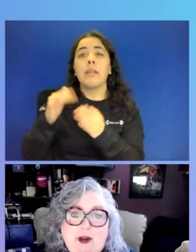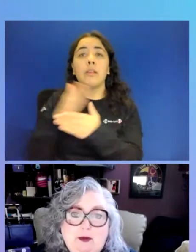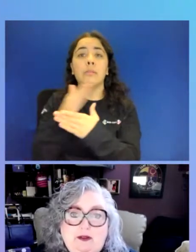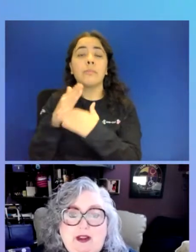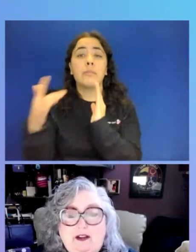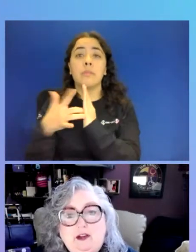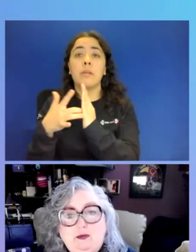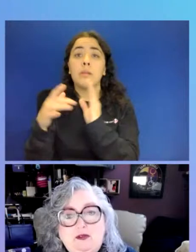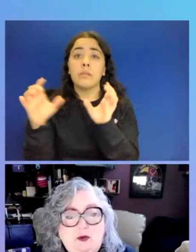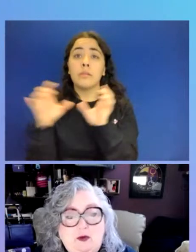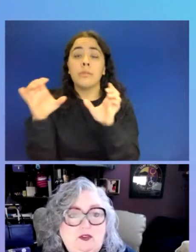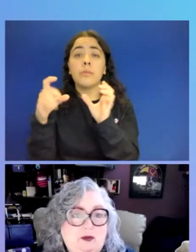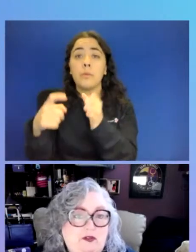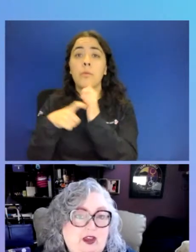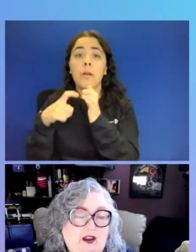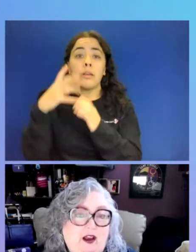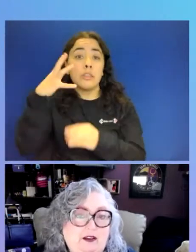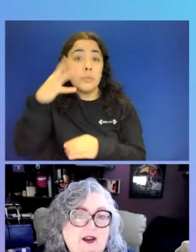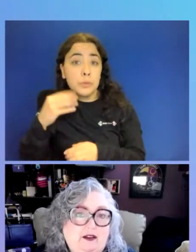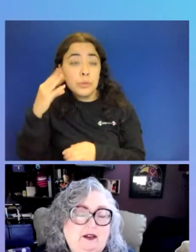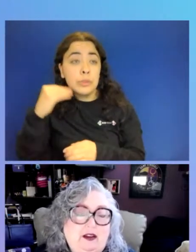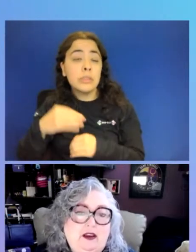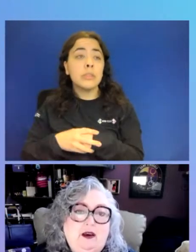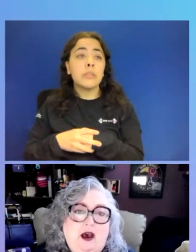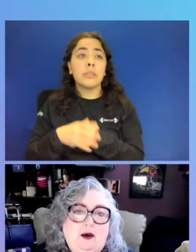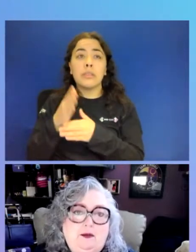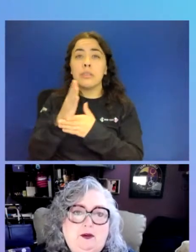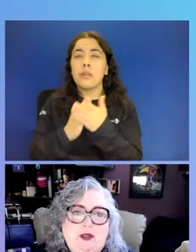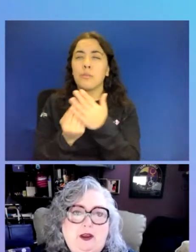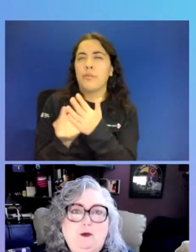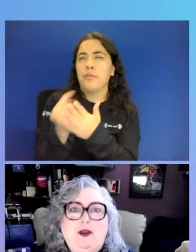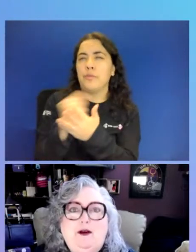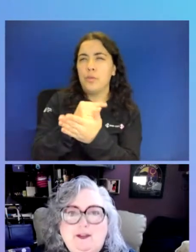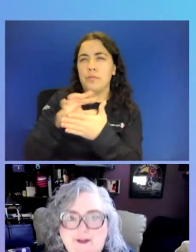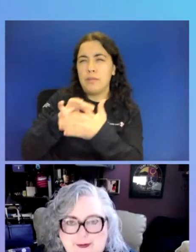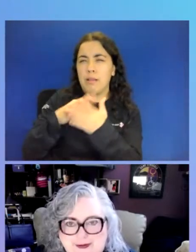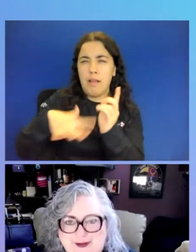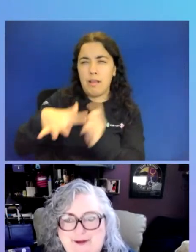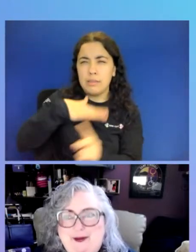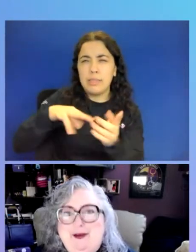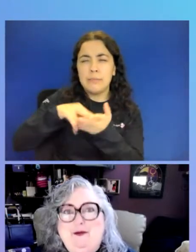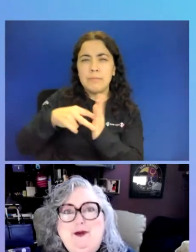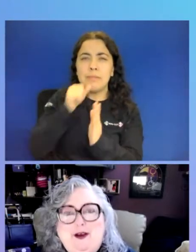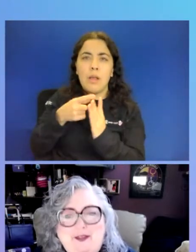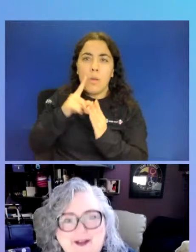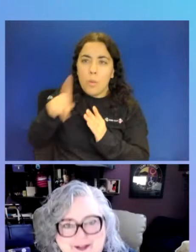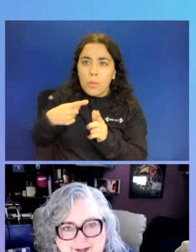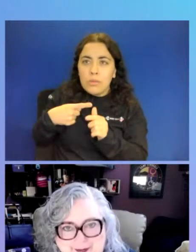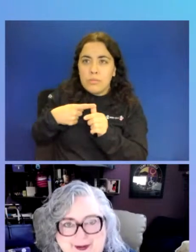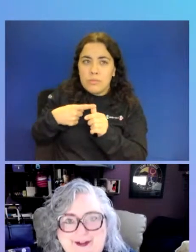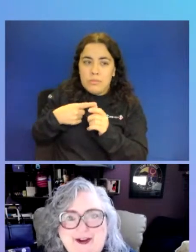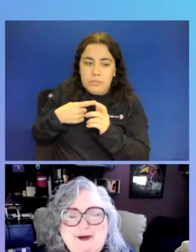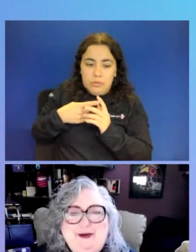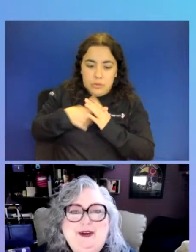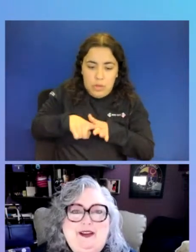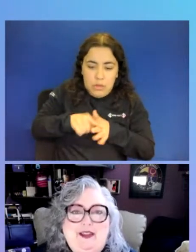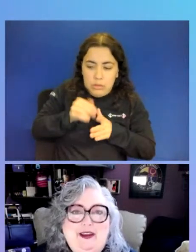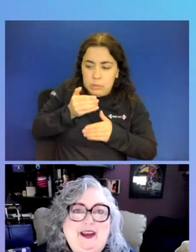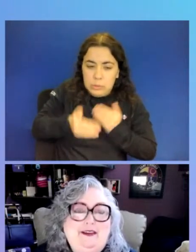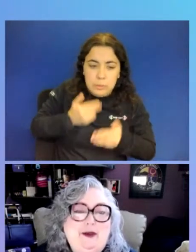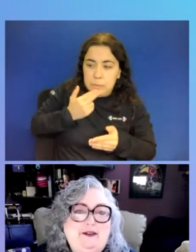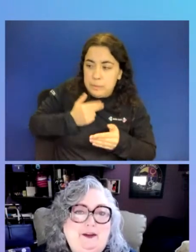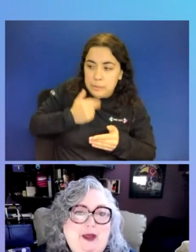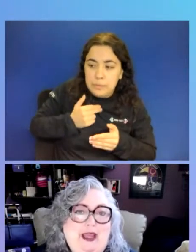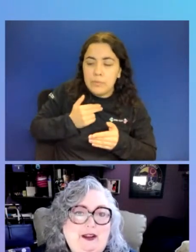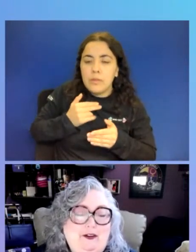experience requirements and some review of some of that context. So they go beyond the starter, they go beyond the accessibility checker.